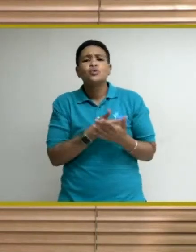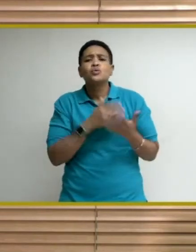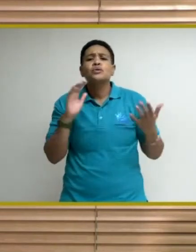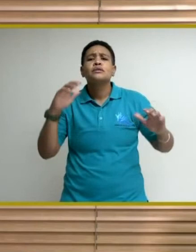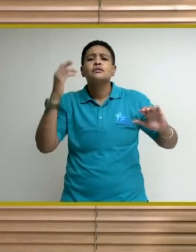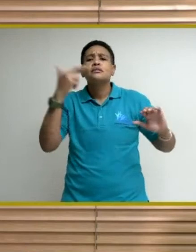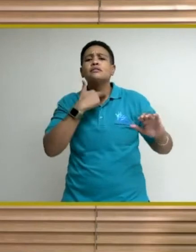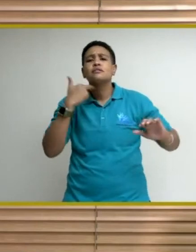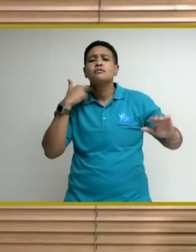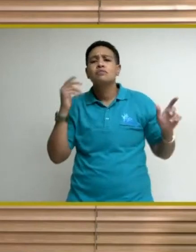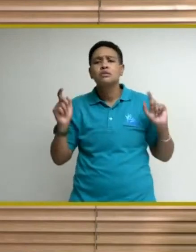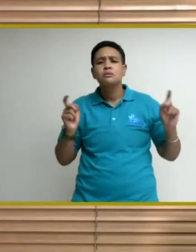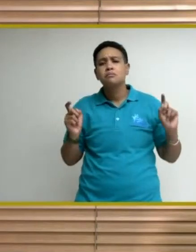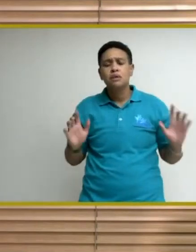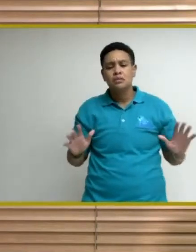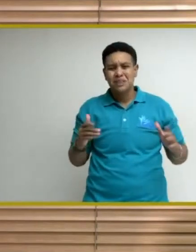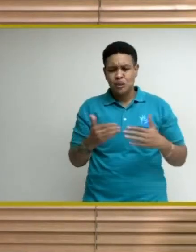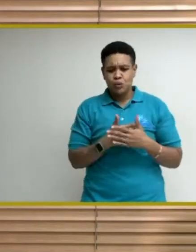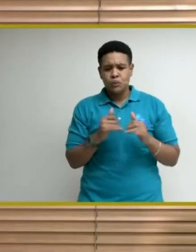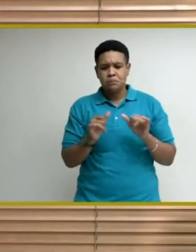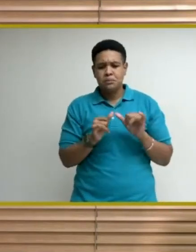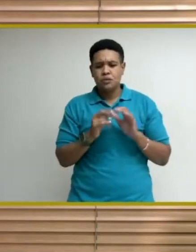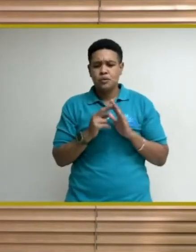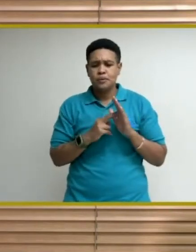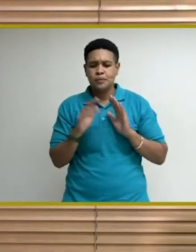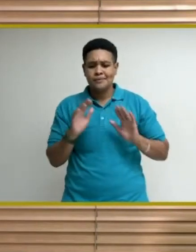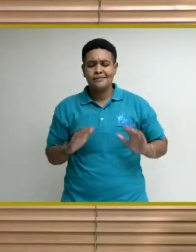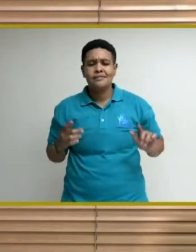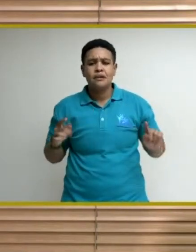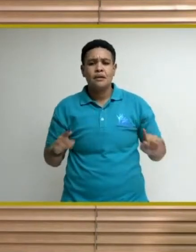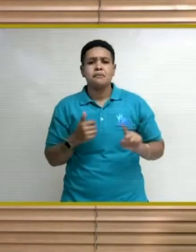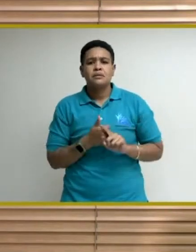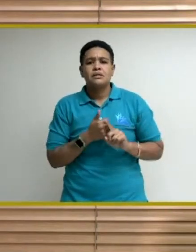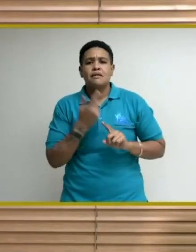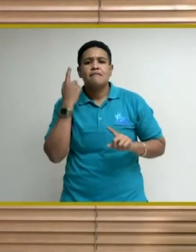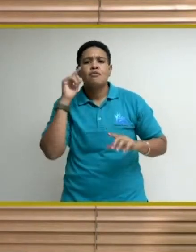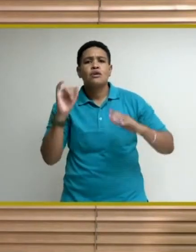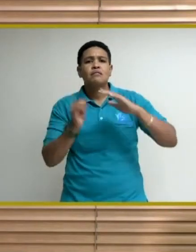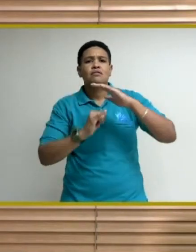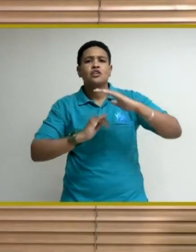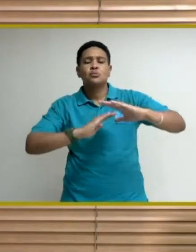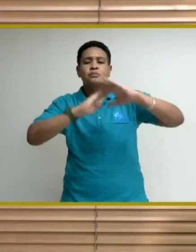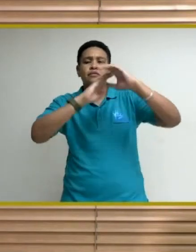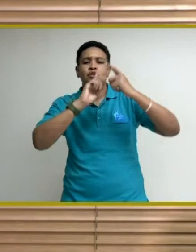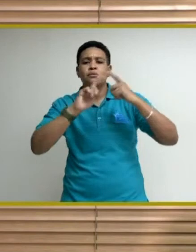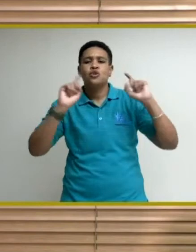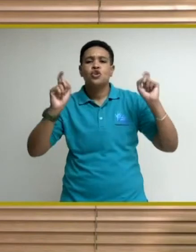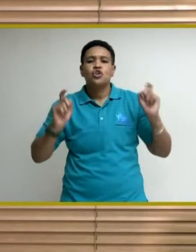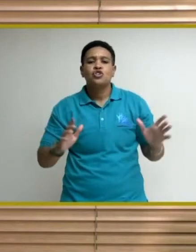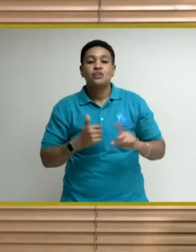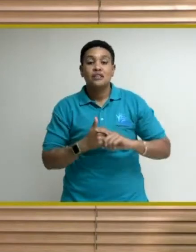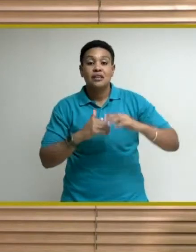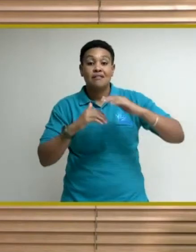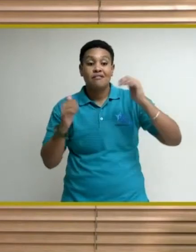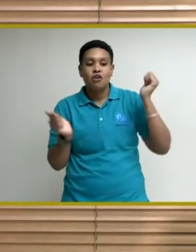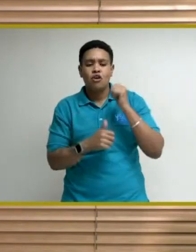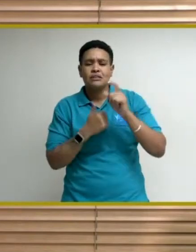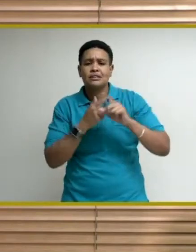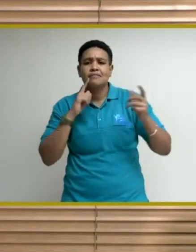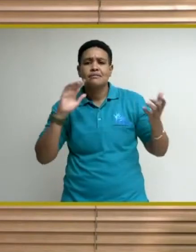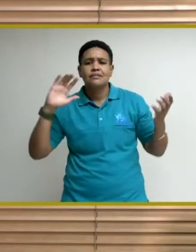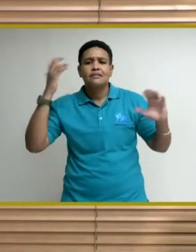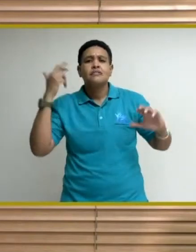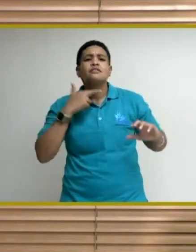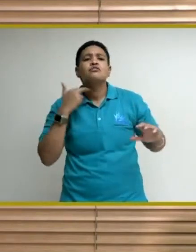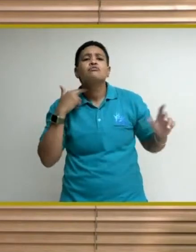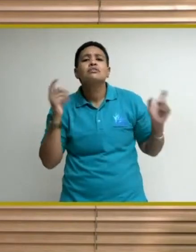risk management, the new measures for infection prevention and control under the Disaster Risk